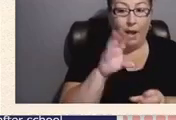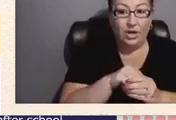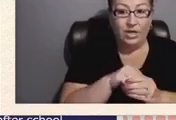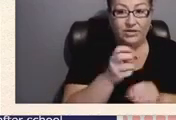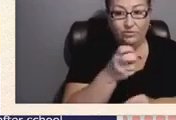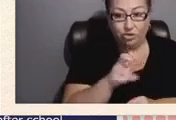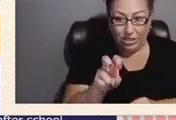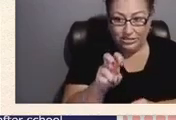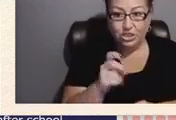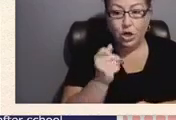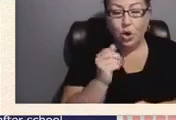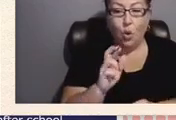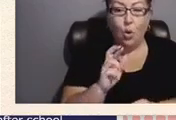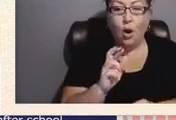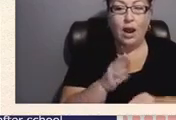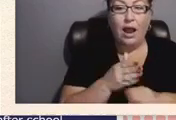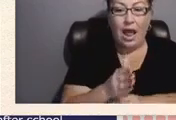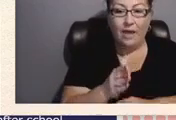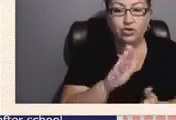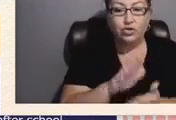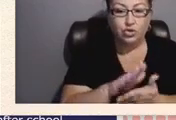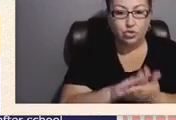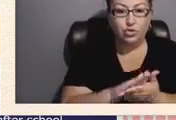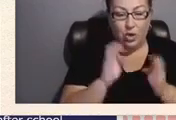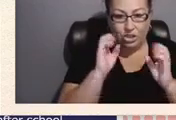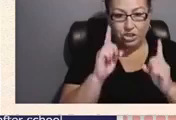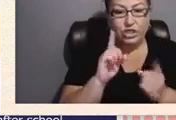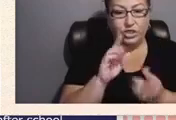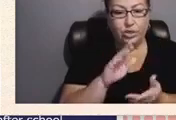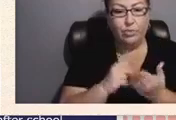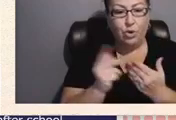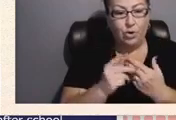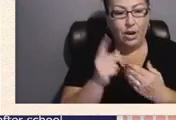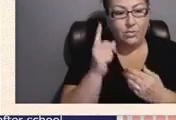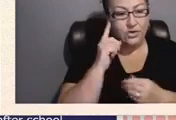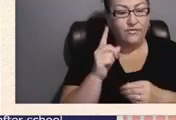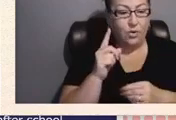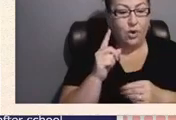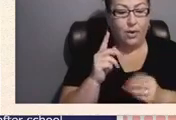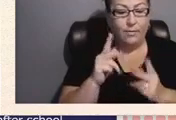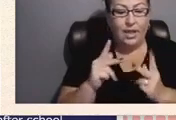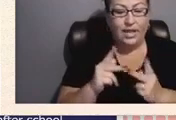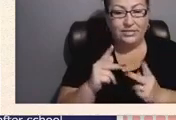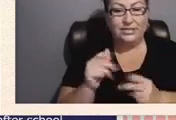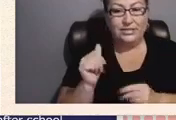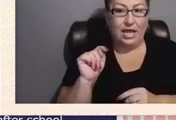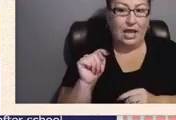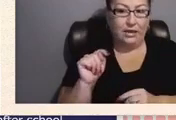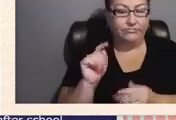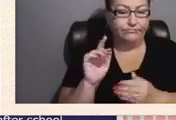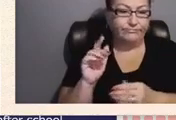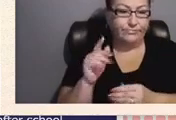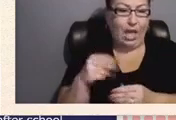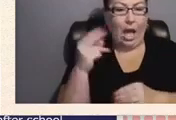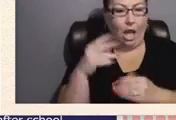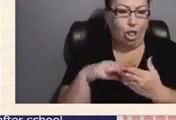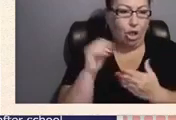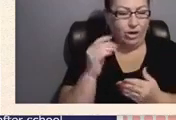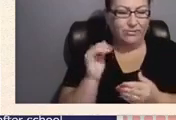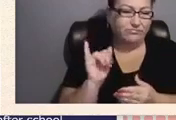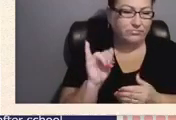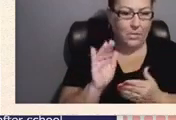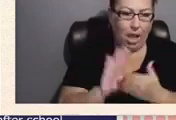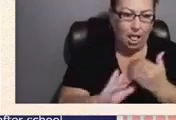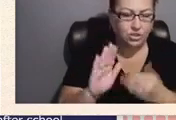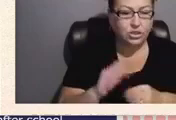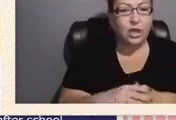or post-secondary education programs at institutions for higher learning. Workplace readiness training to develop social skills